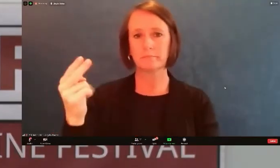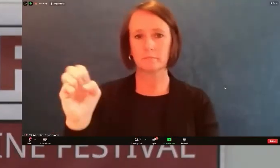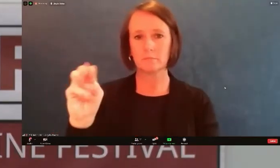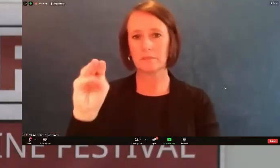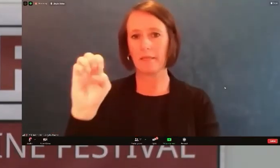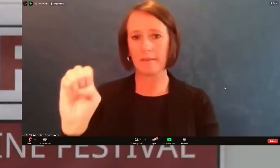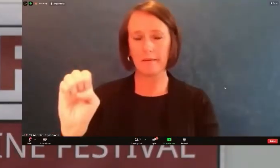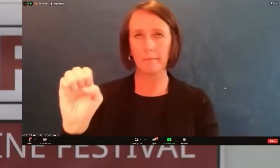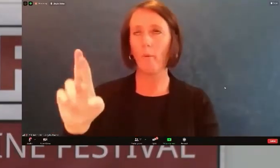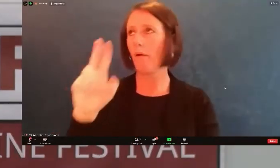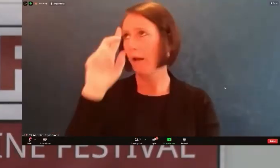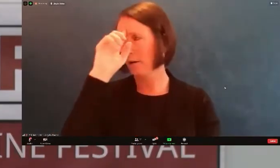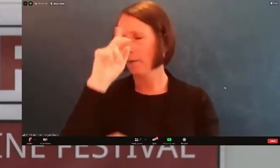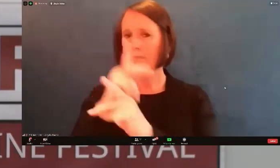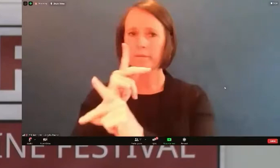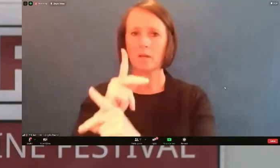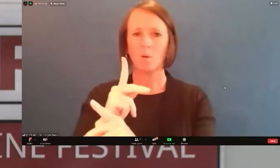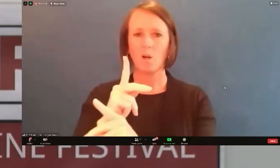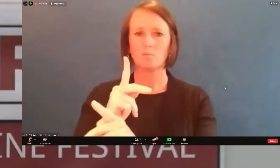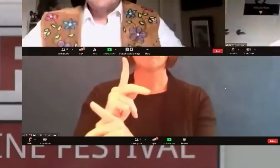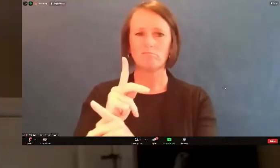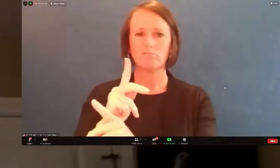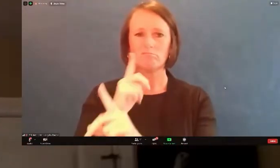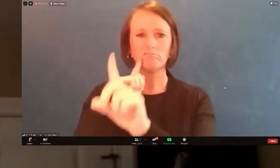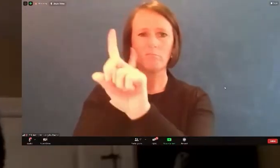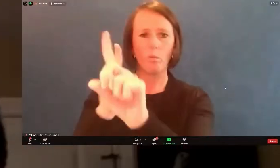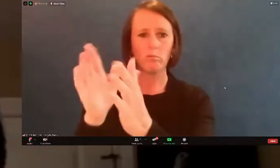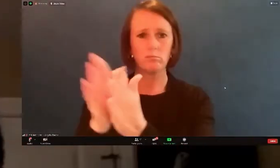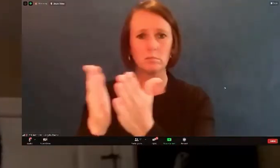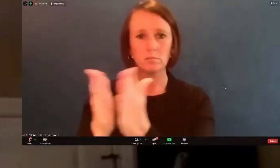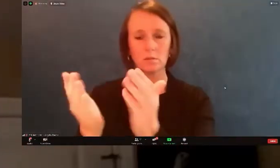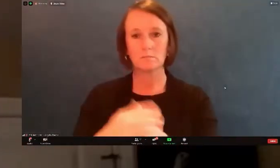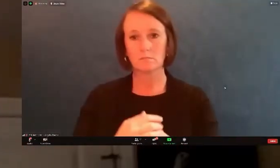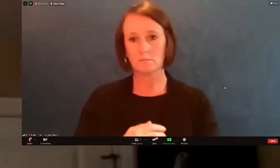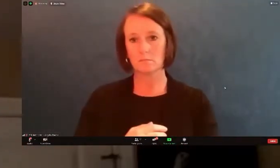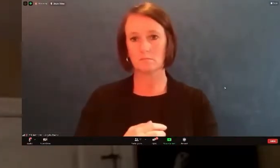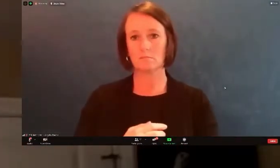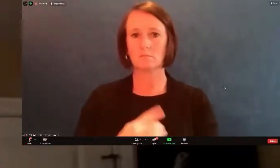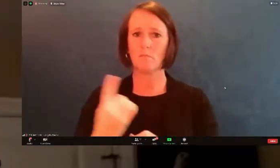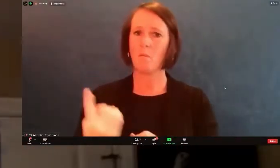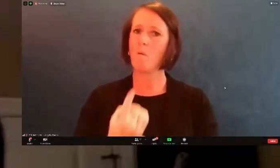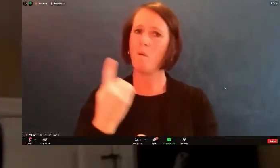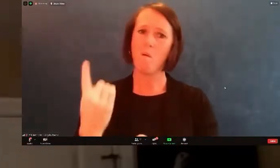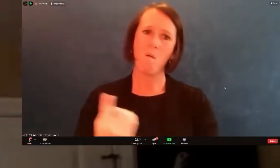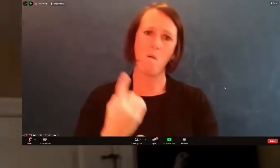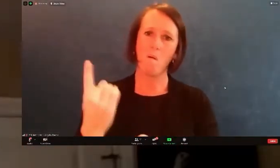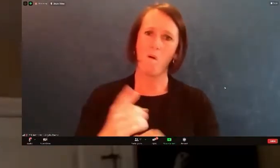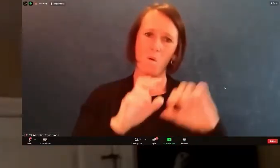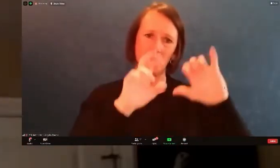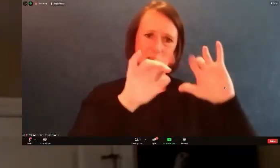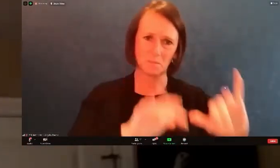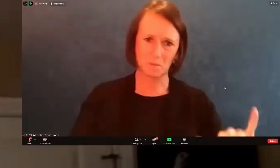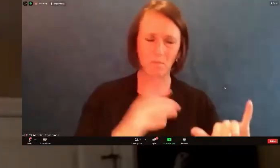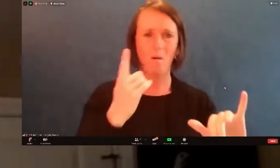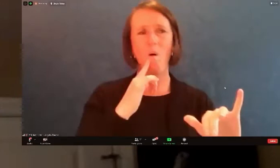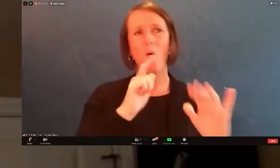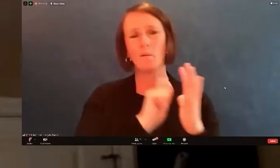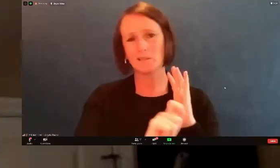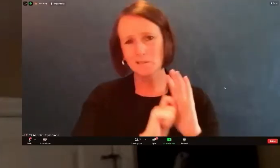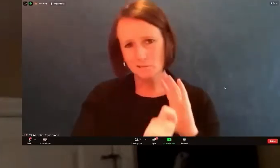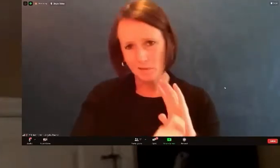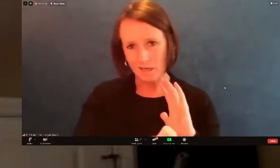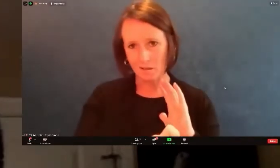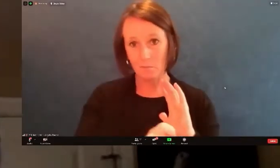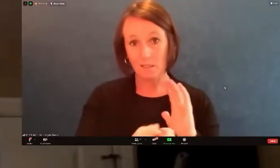it's going to be? Well, the good news is I'm always working on my own books. I'm always working on something because I do get up